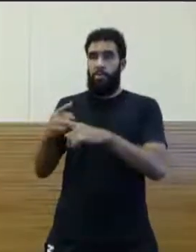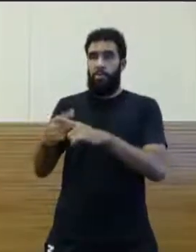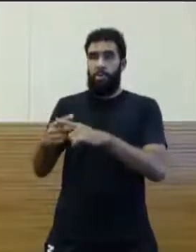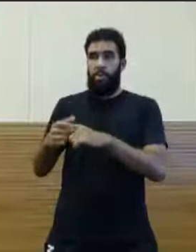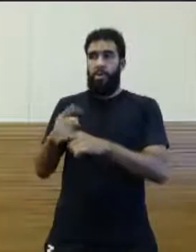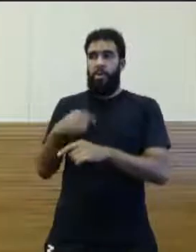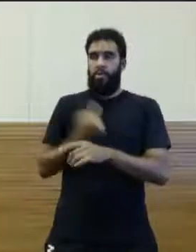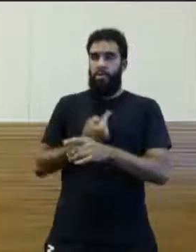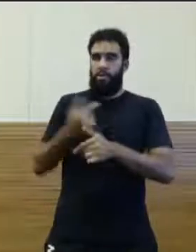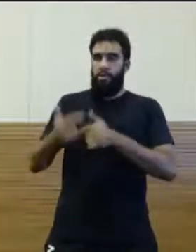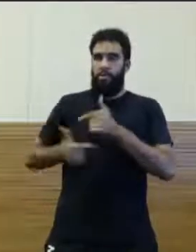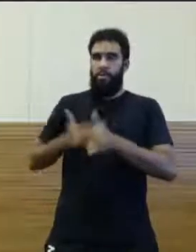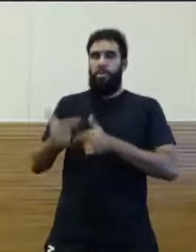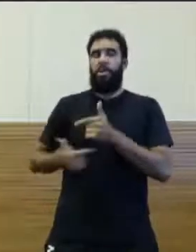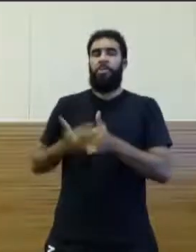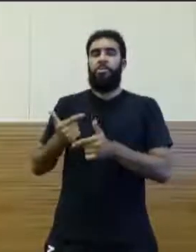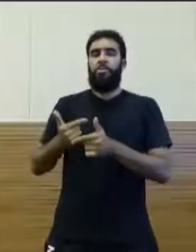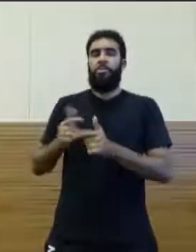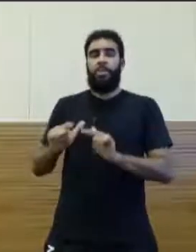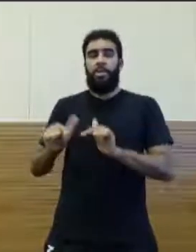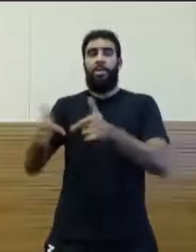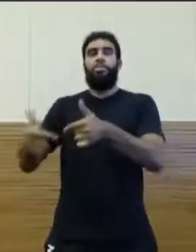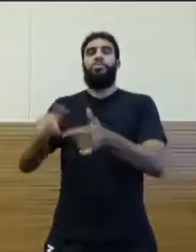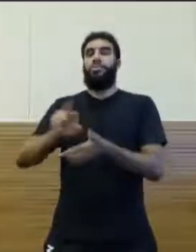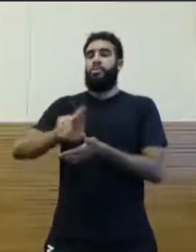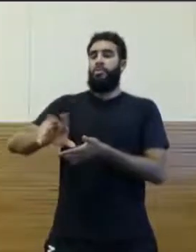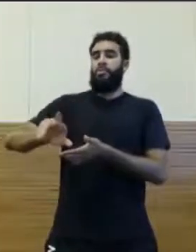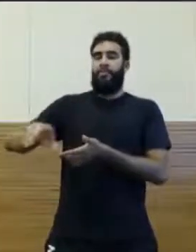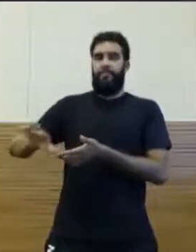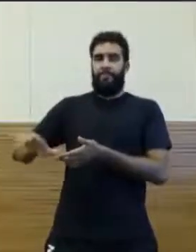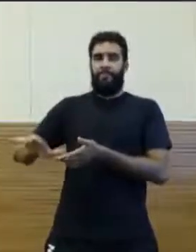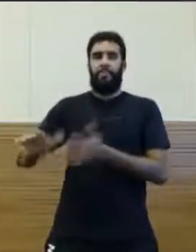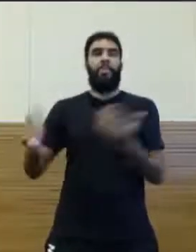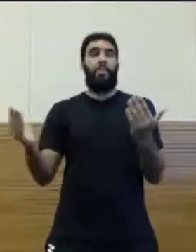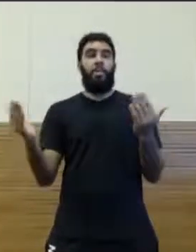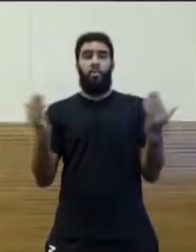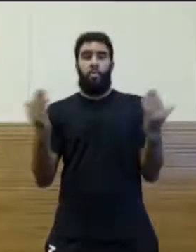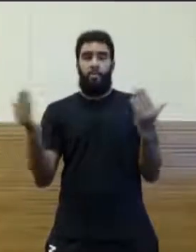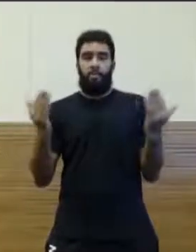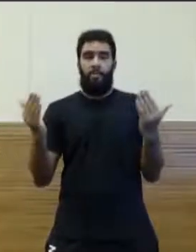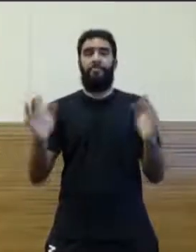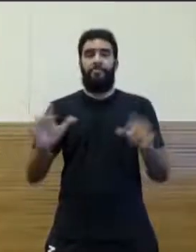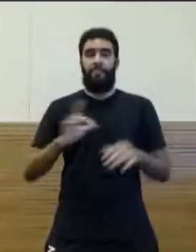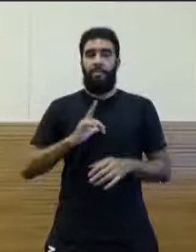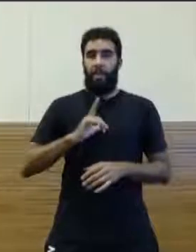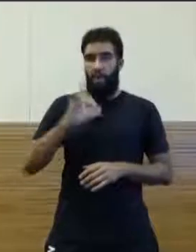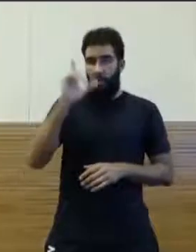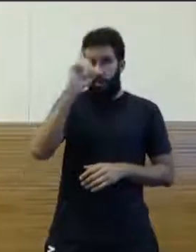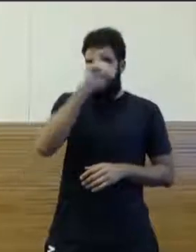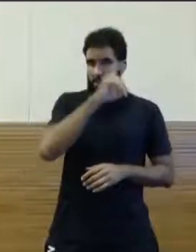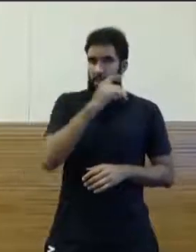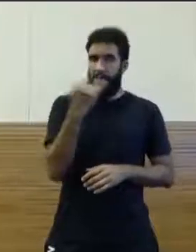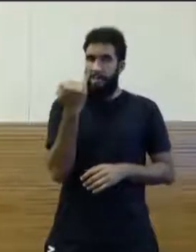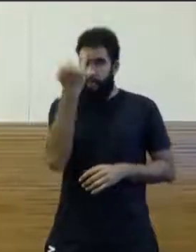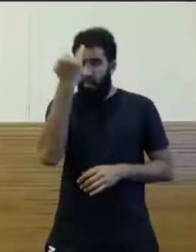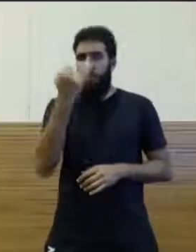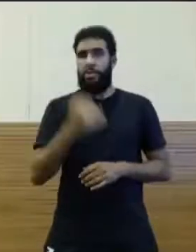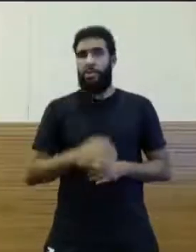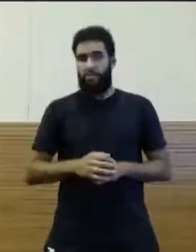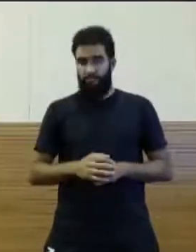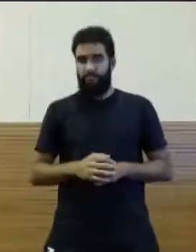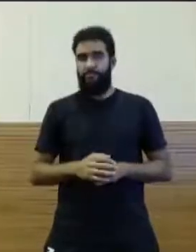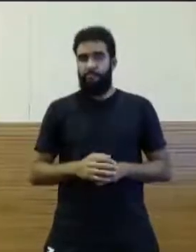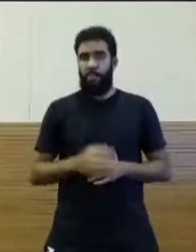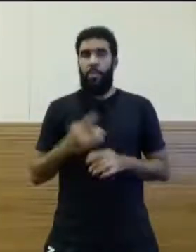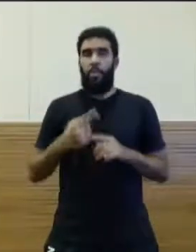and we've been working in different actions. And in contrast with that, a very big